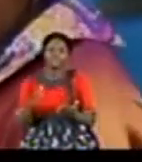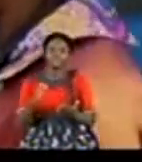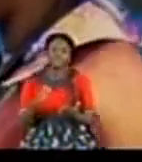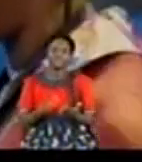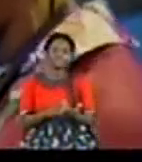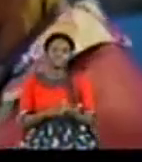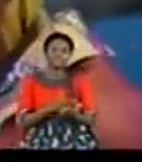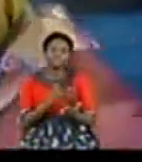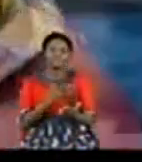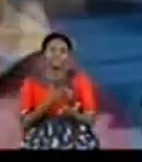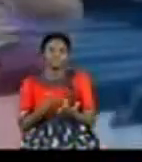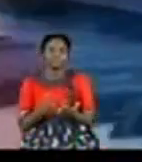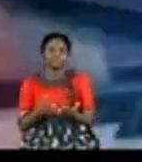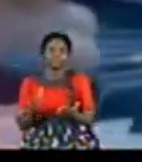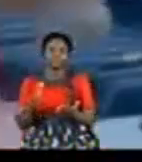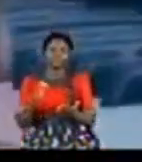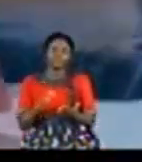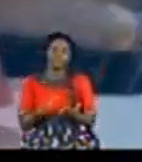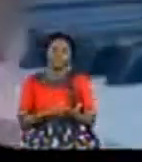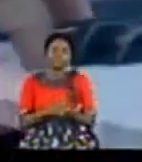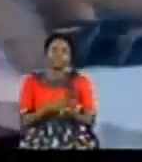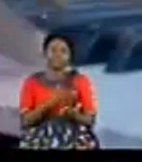you are in the presence of